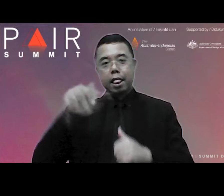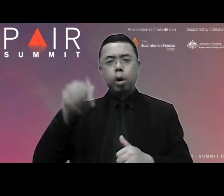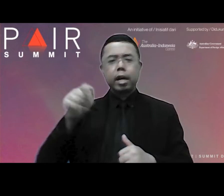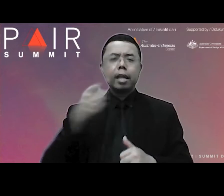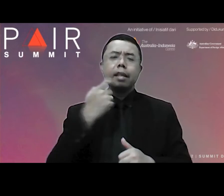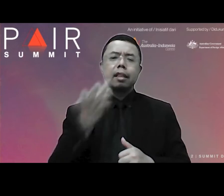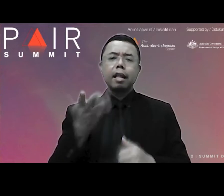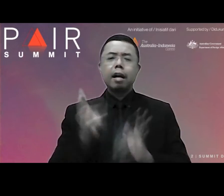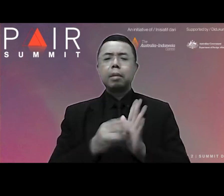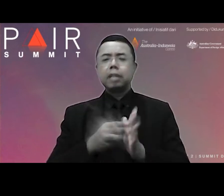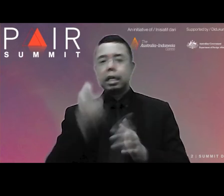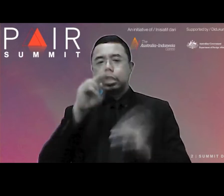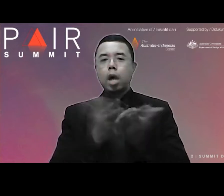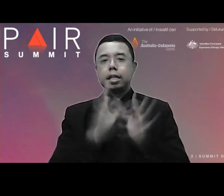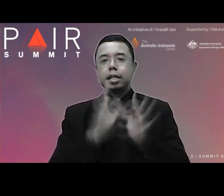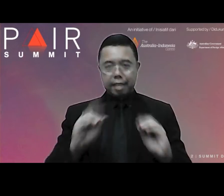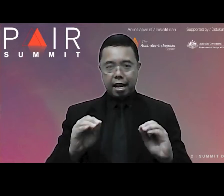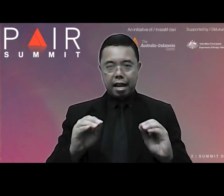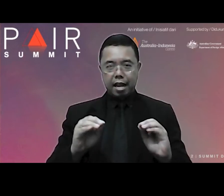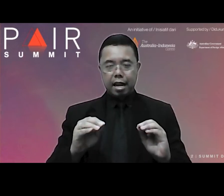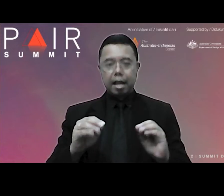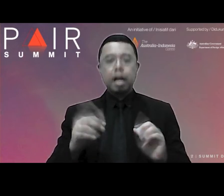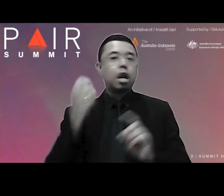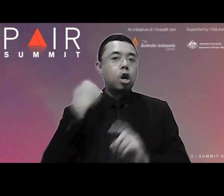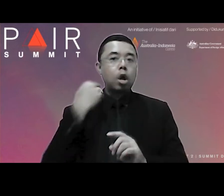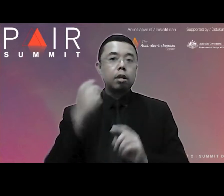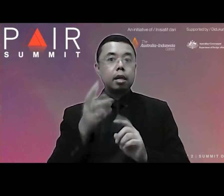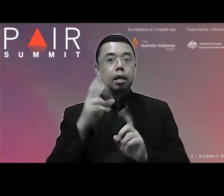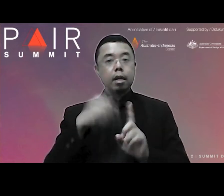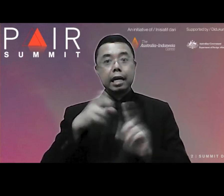Dr. Chris is a lecturer and anaesthetist at Universitas